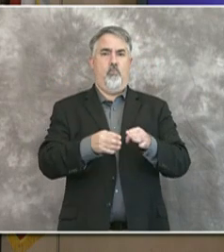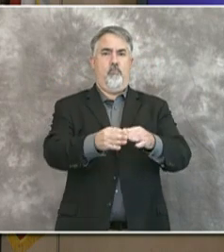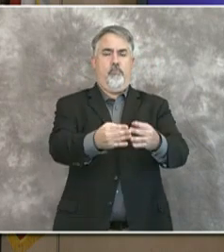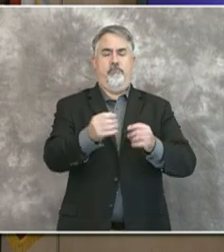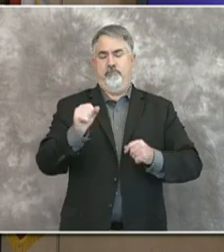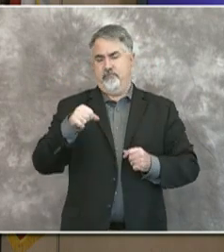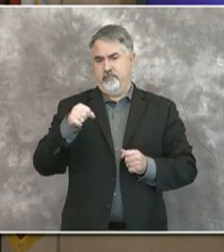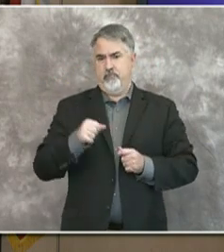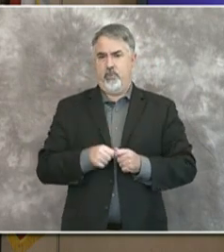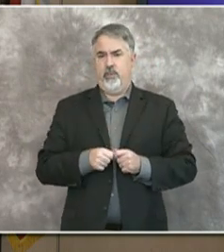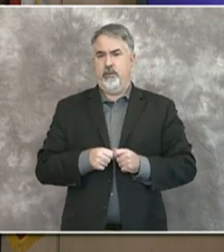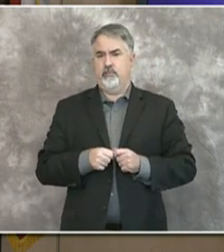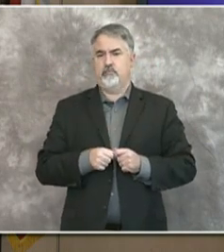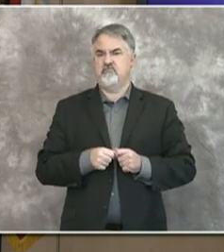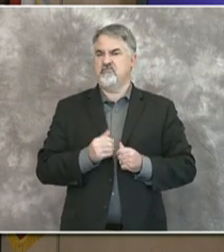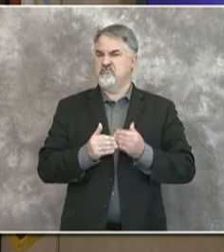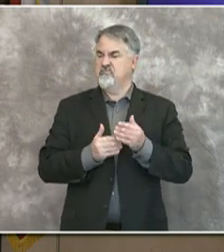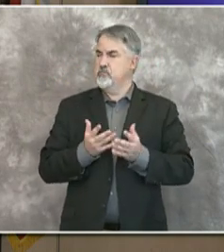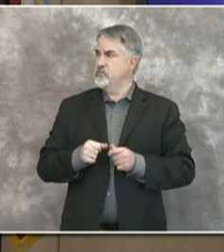of stage 2 as well.